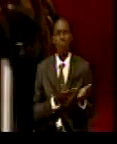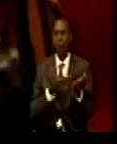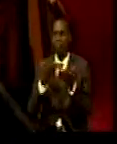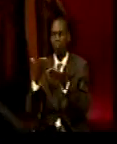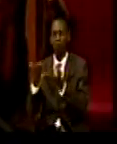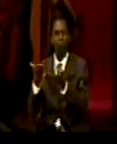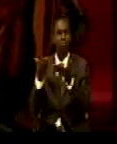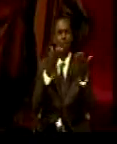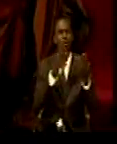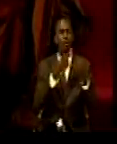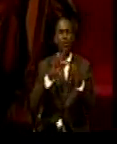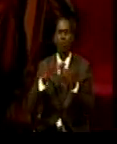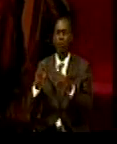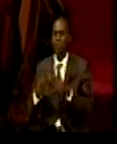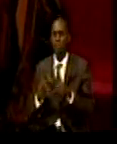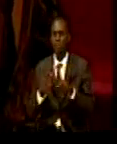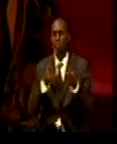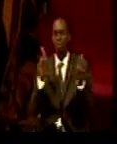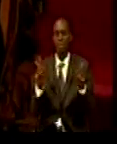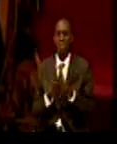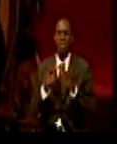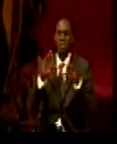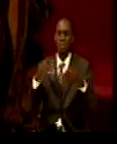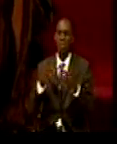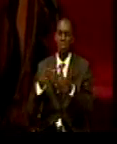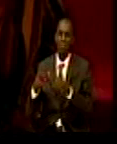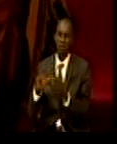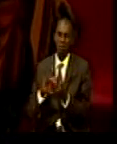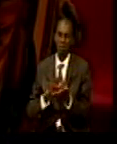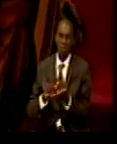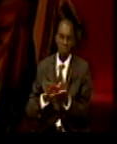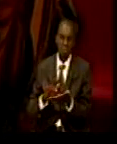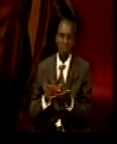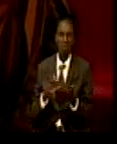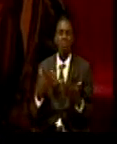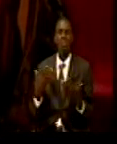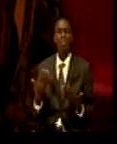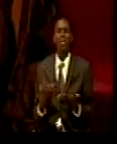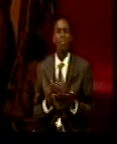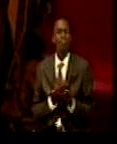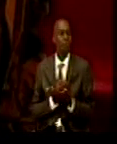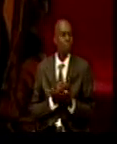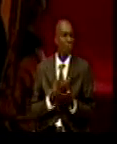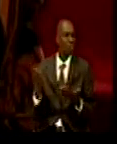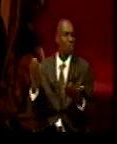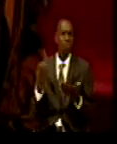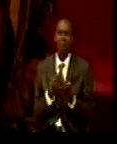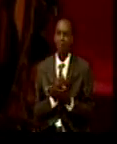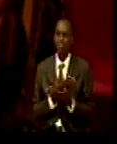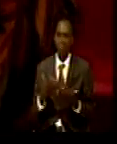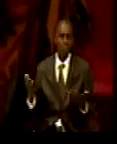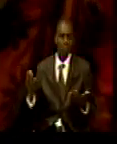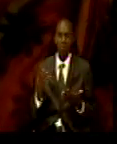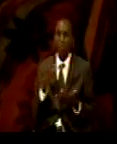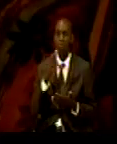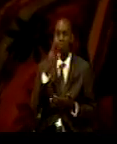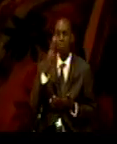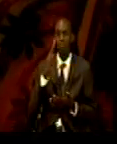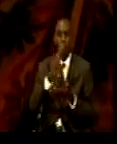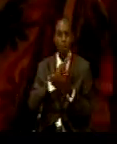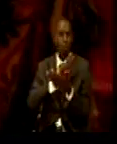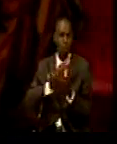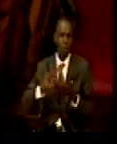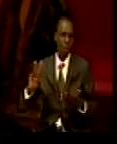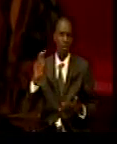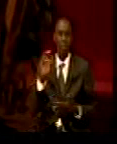We went to Use General Hospital. We spent about 2 good weeks. So the doctor that is